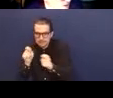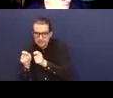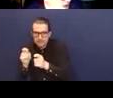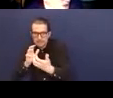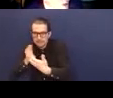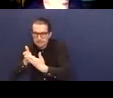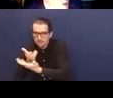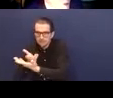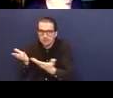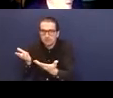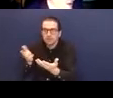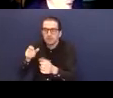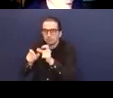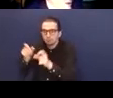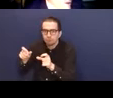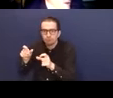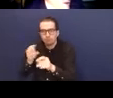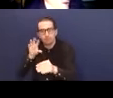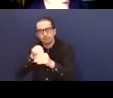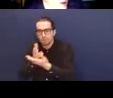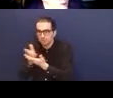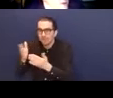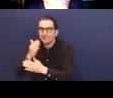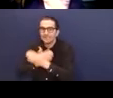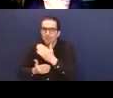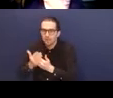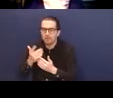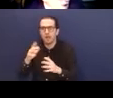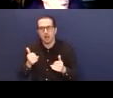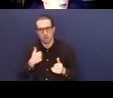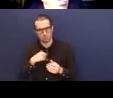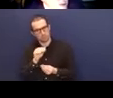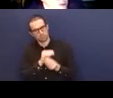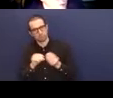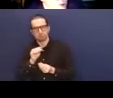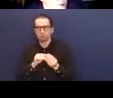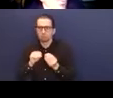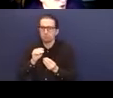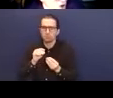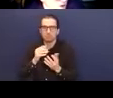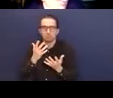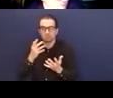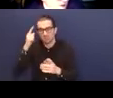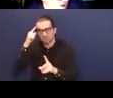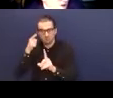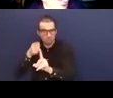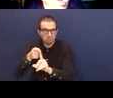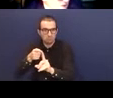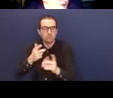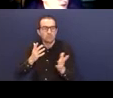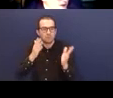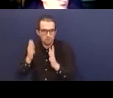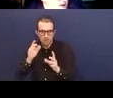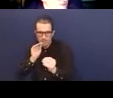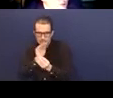curriculum. The indicators for 8, which is work,